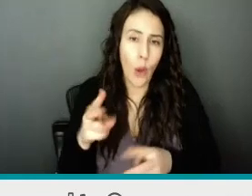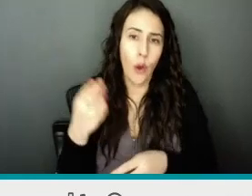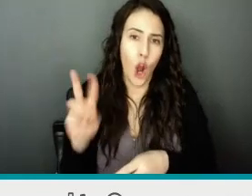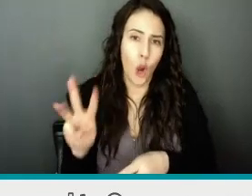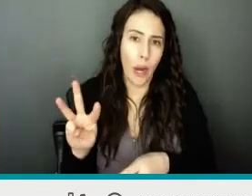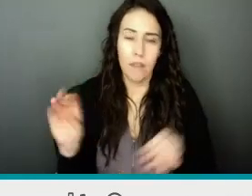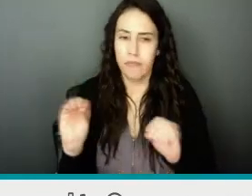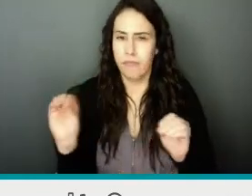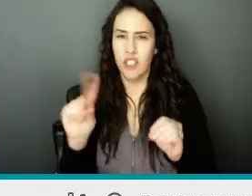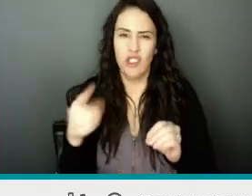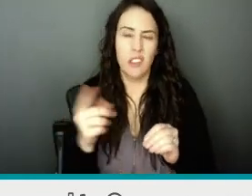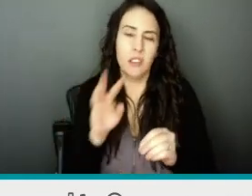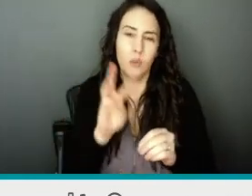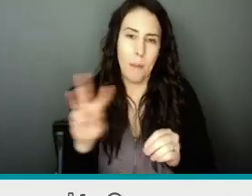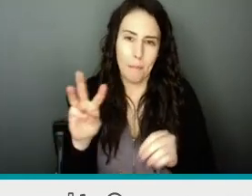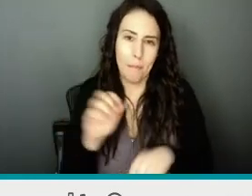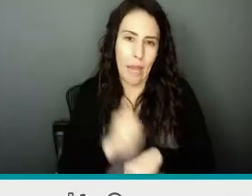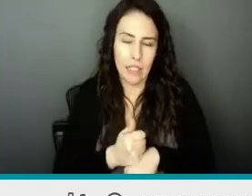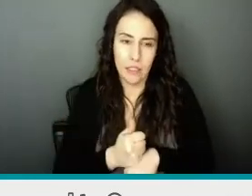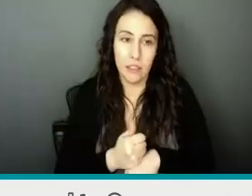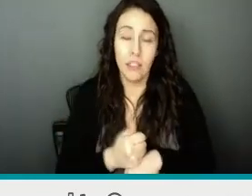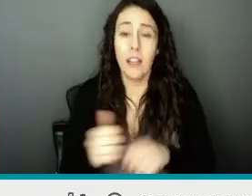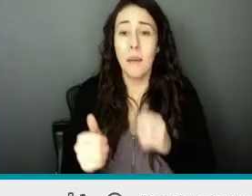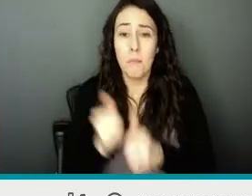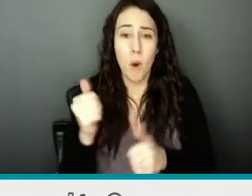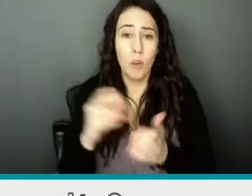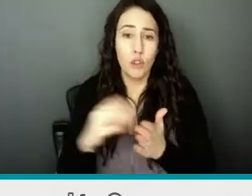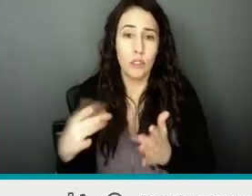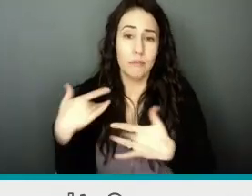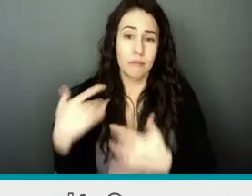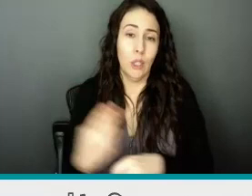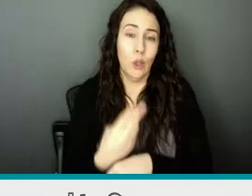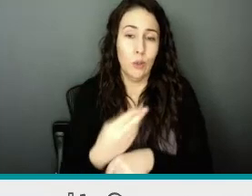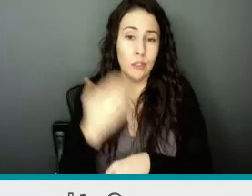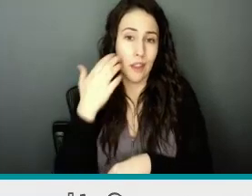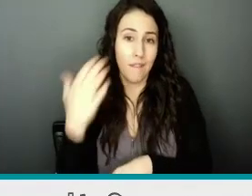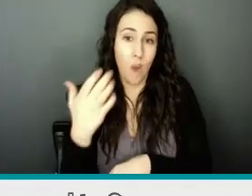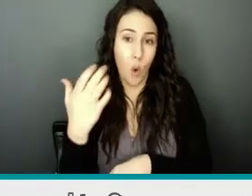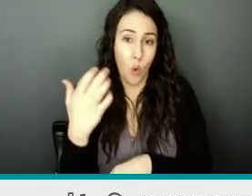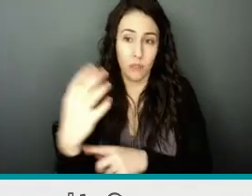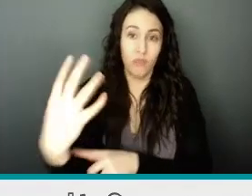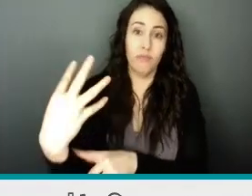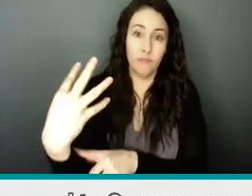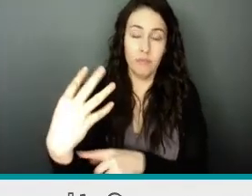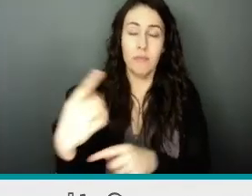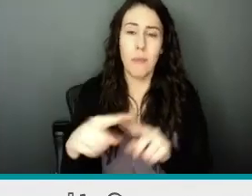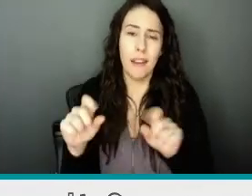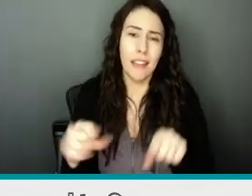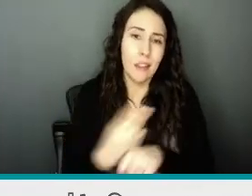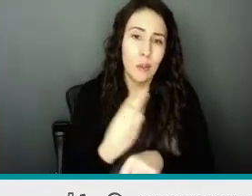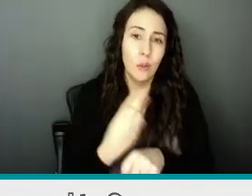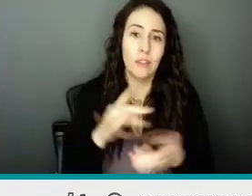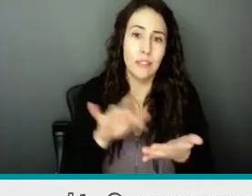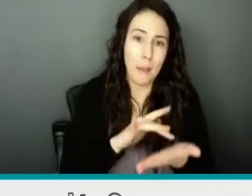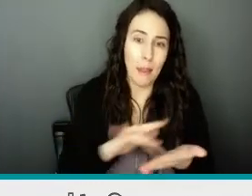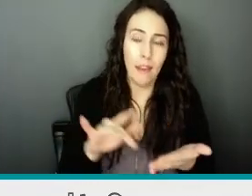web-based platform. Most students honestly will use their phones when they're recording, but obviously, again, they can use tablets, laptops, whatever they